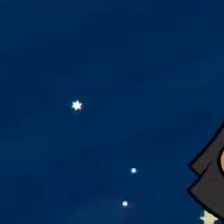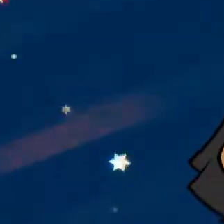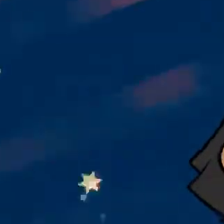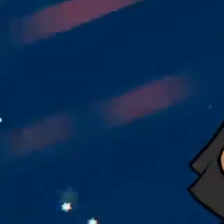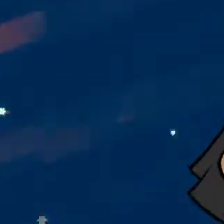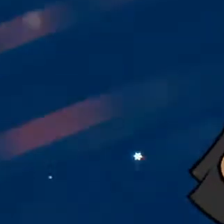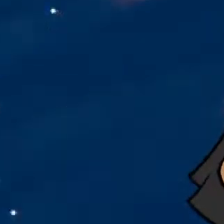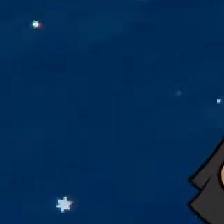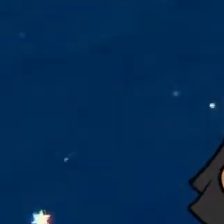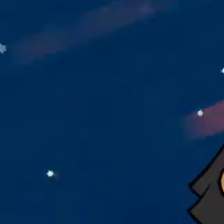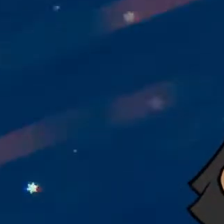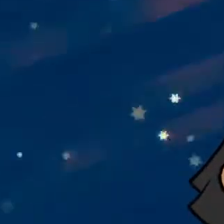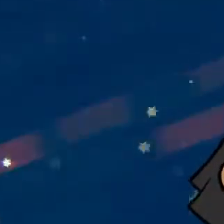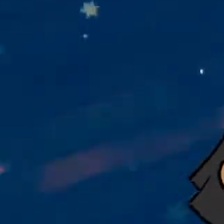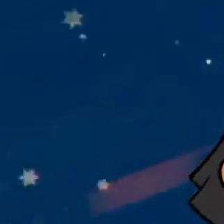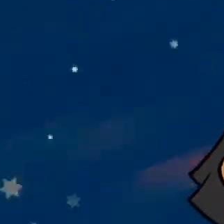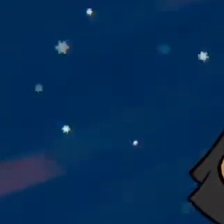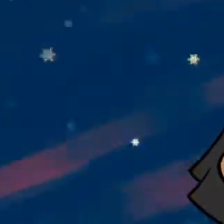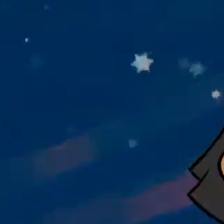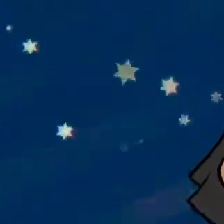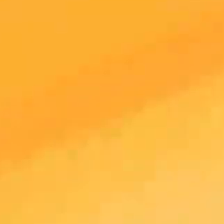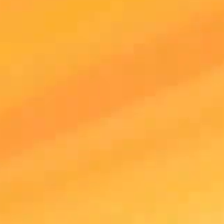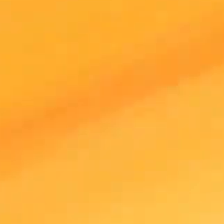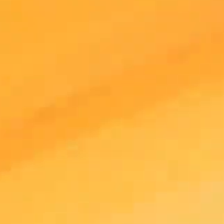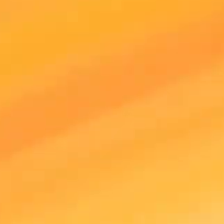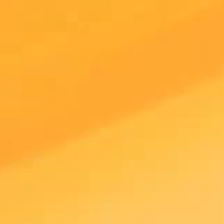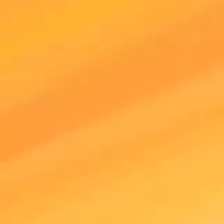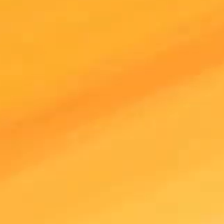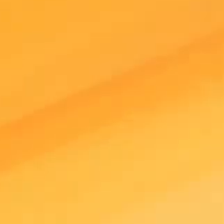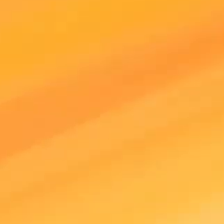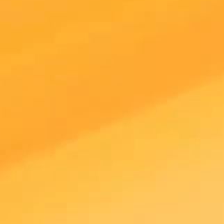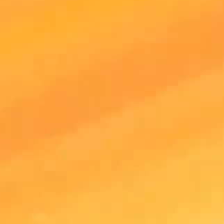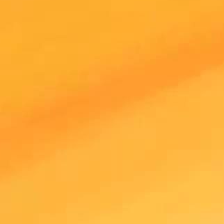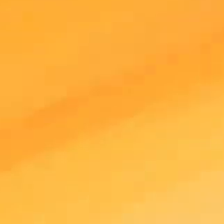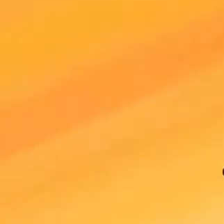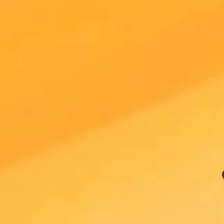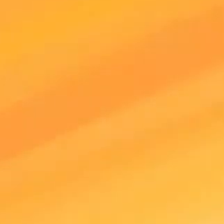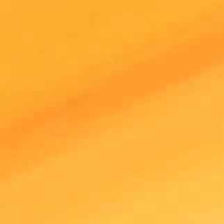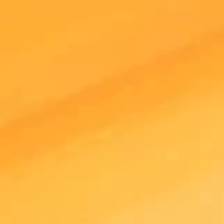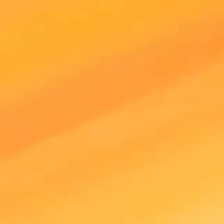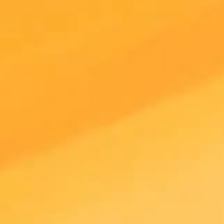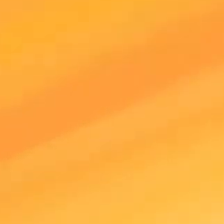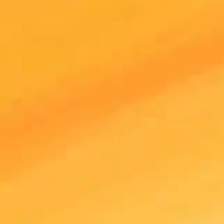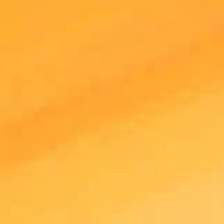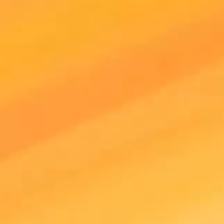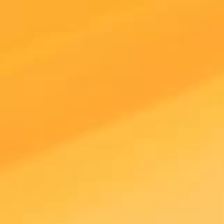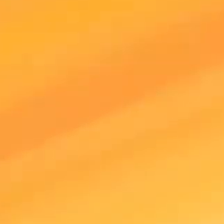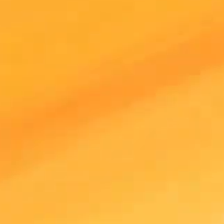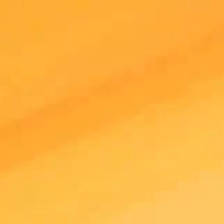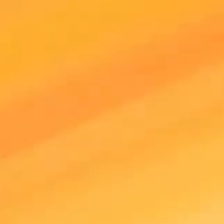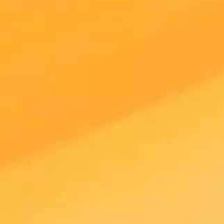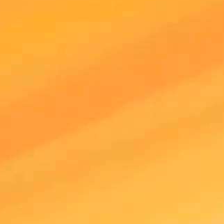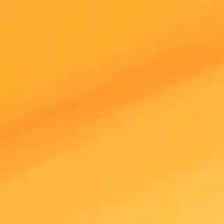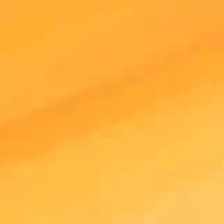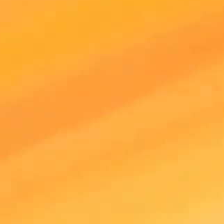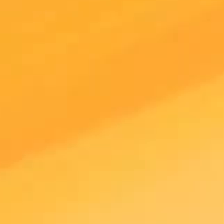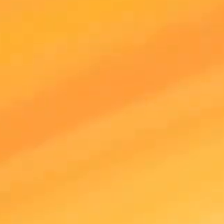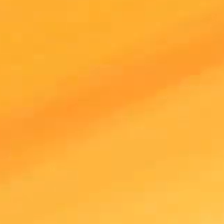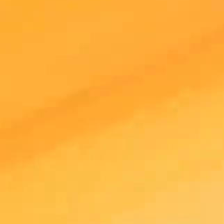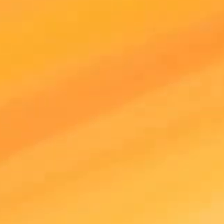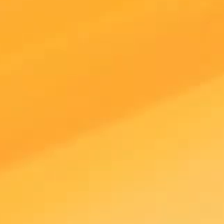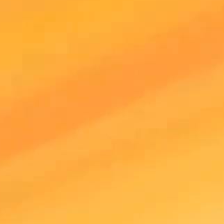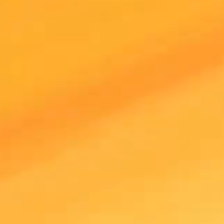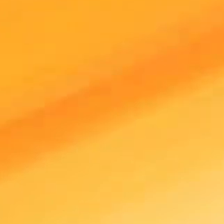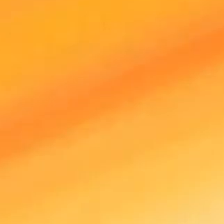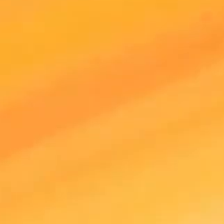hands? That doesn't sound like a secret weapon, Uncle Kevin. It is. The coronavirus sticks to your hands, but when you wash them really